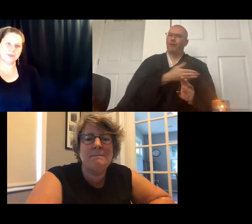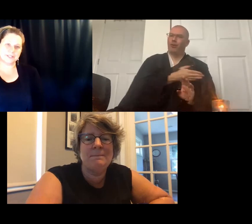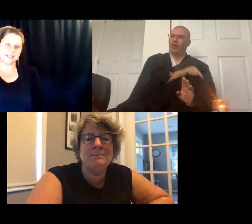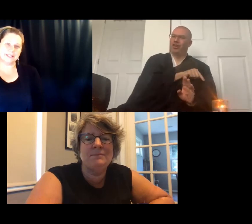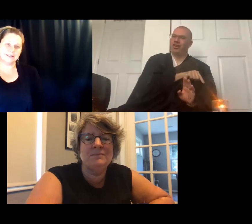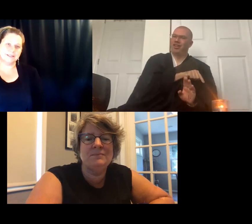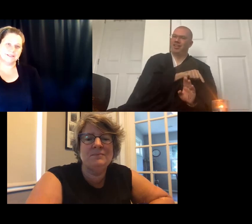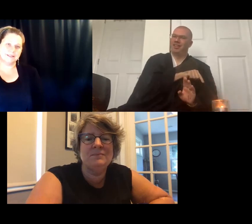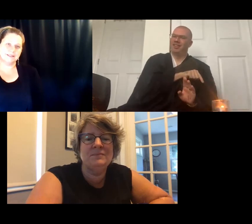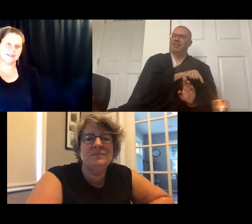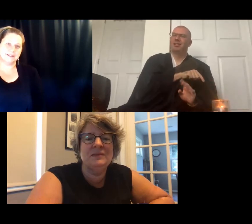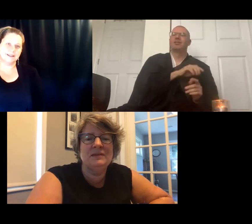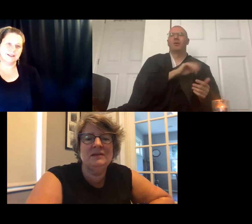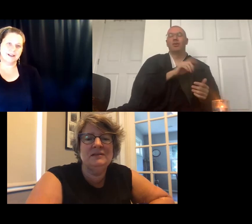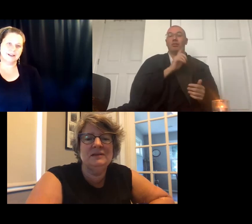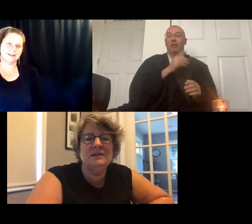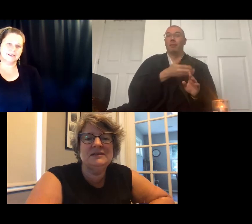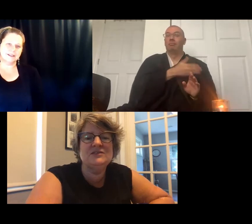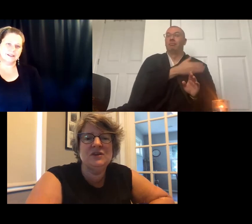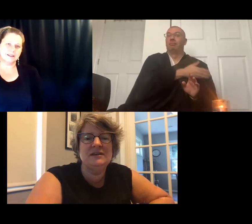Around 13,